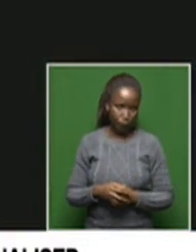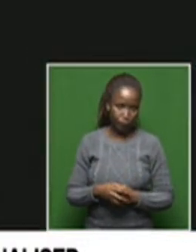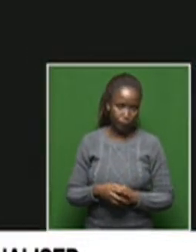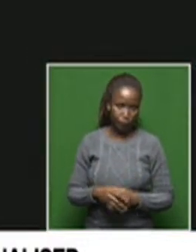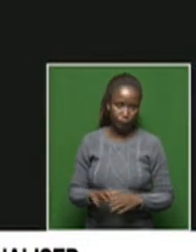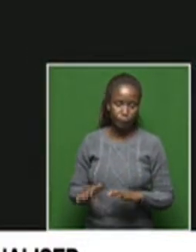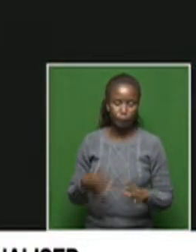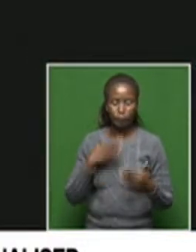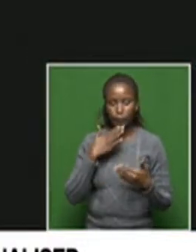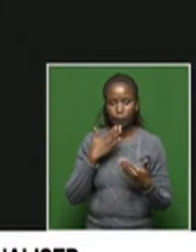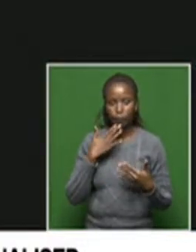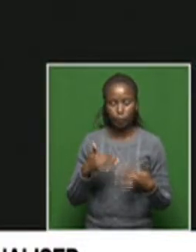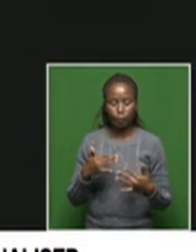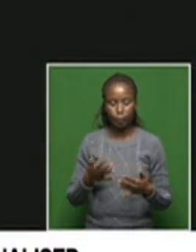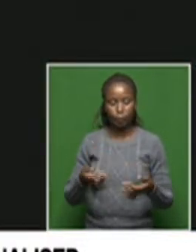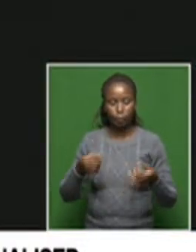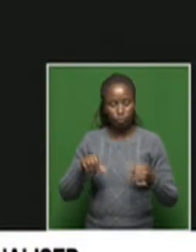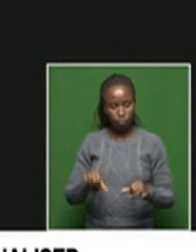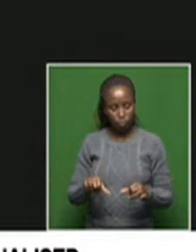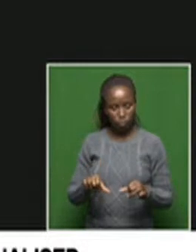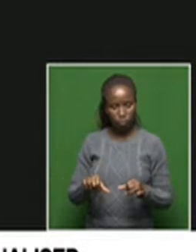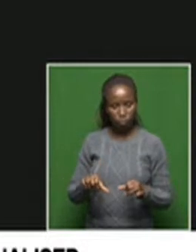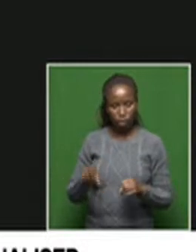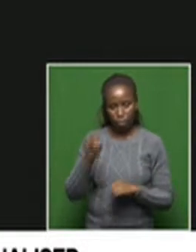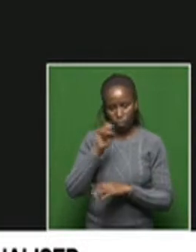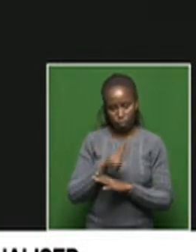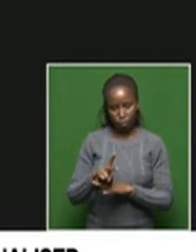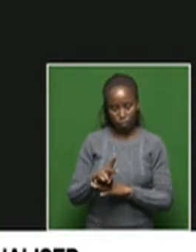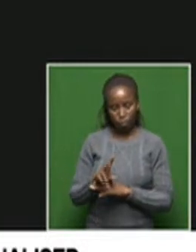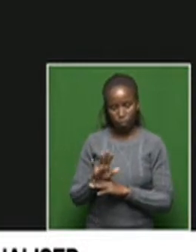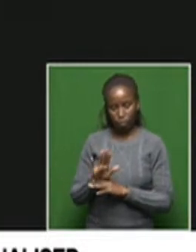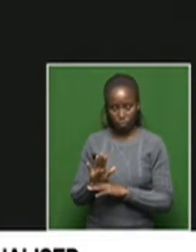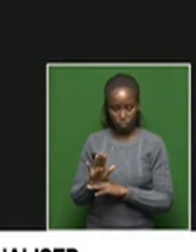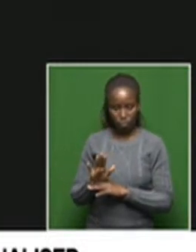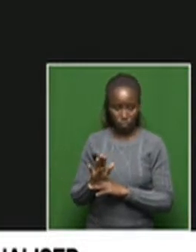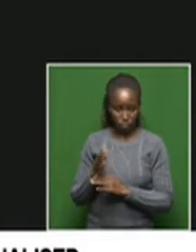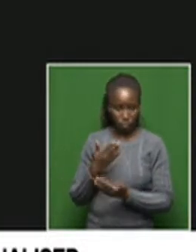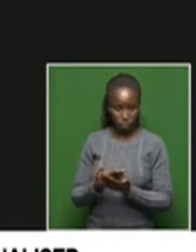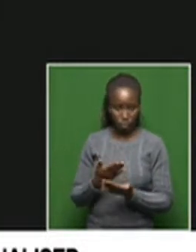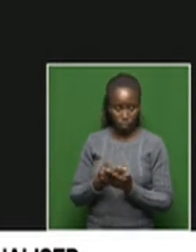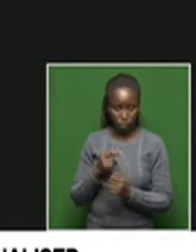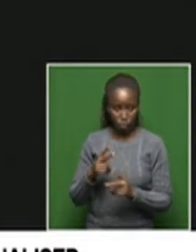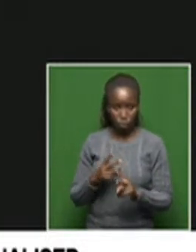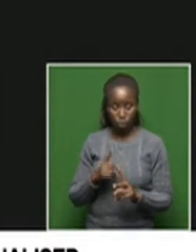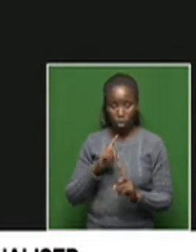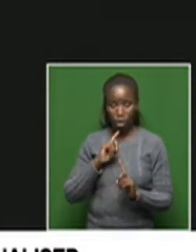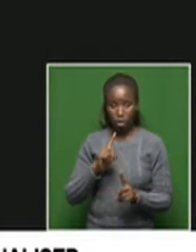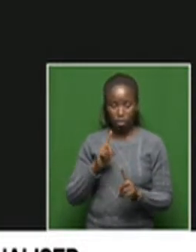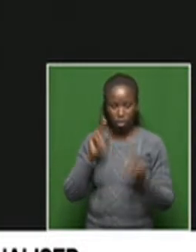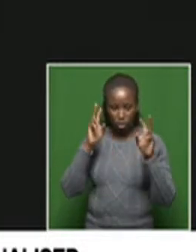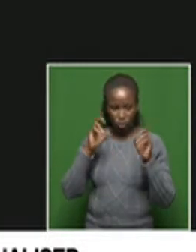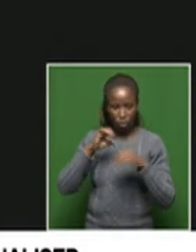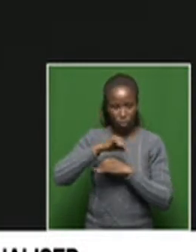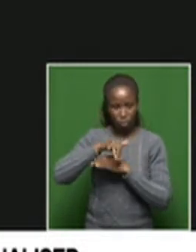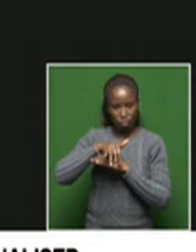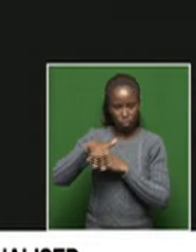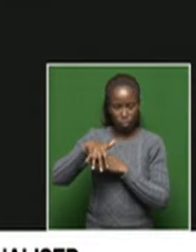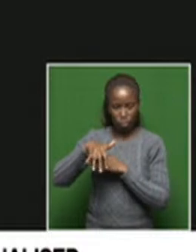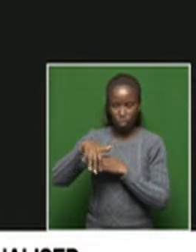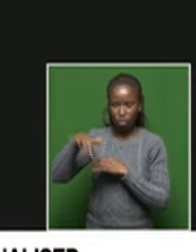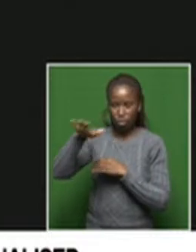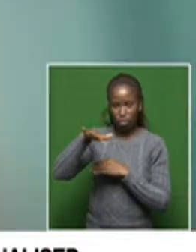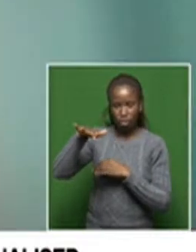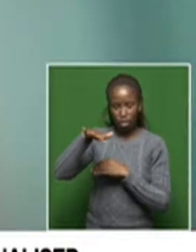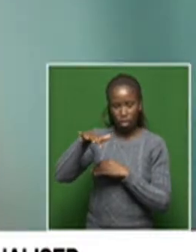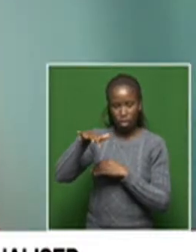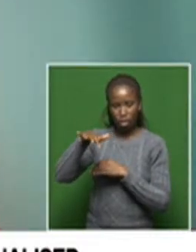Thank you so much. Prof, I'm going to put you on the spot here. Would you be able to tackle the question on the variant in Mauritius?